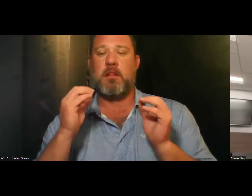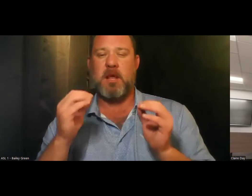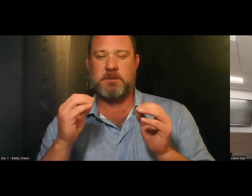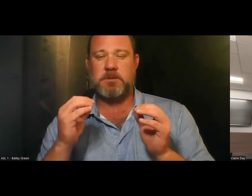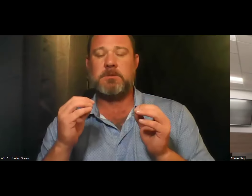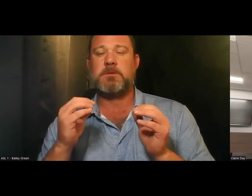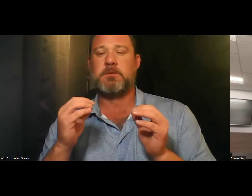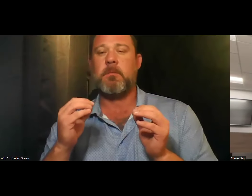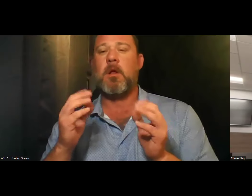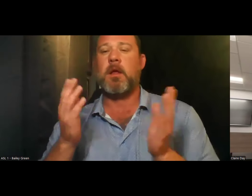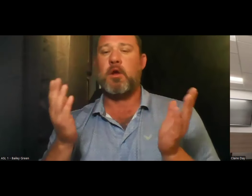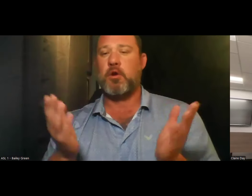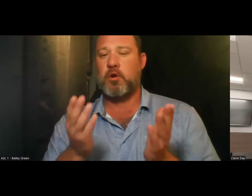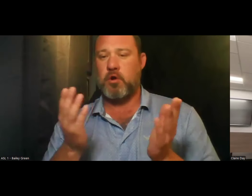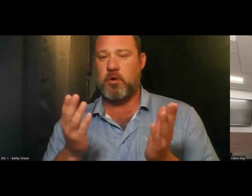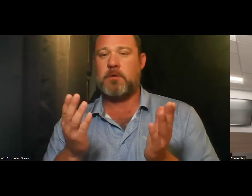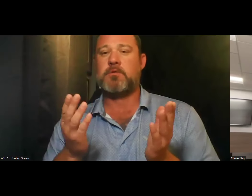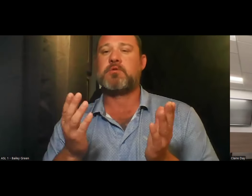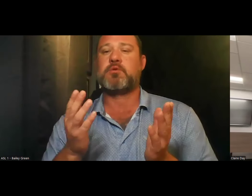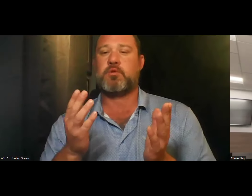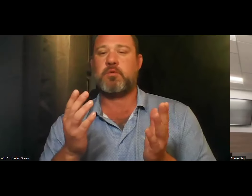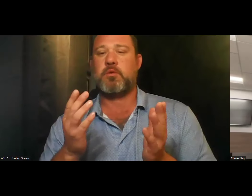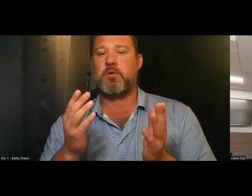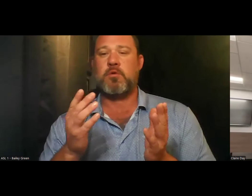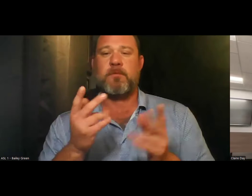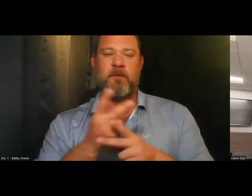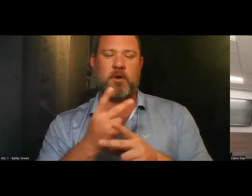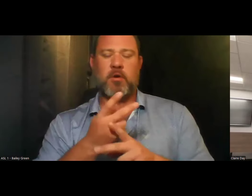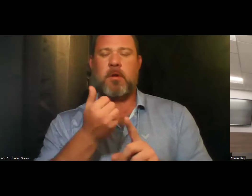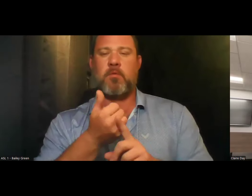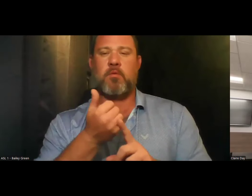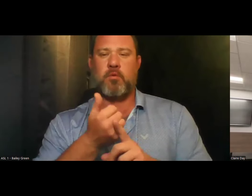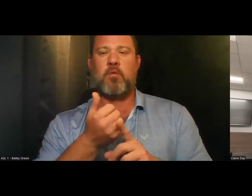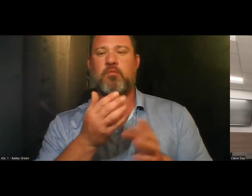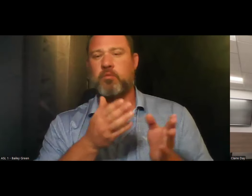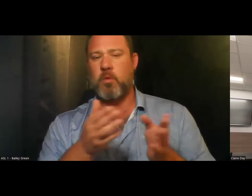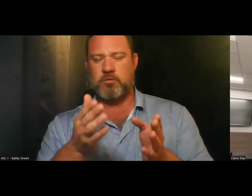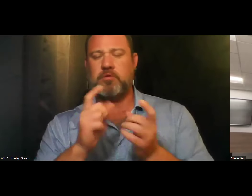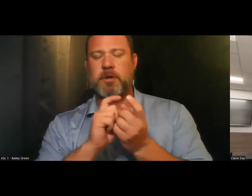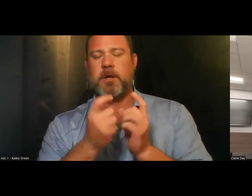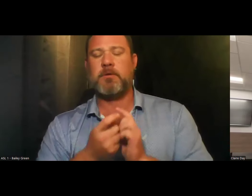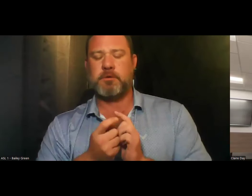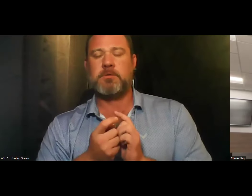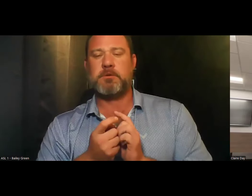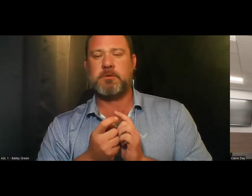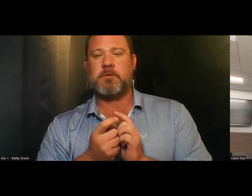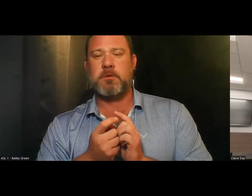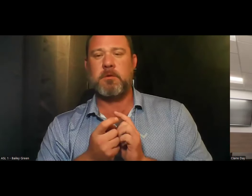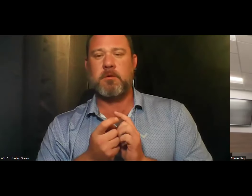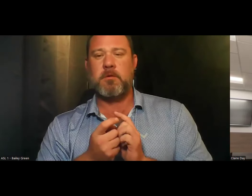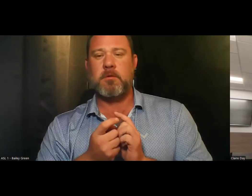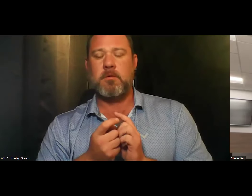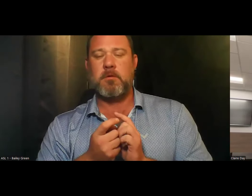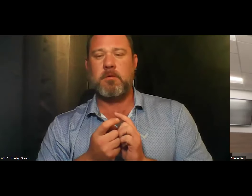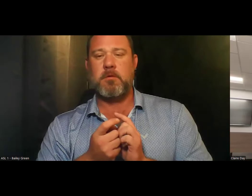sort of encouraged to go out and chart their own course in making these lifestyle changes. The other